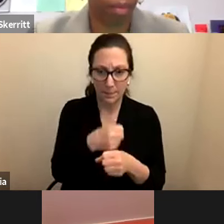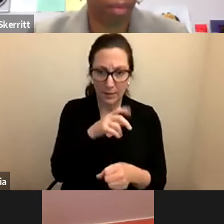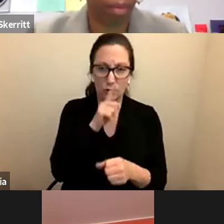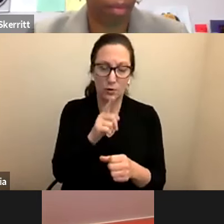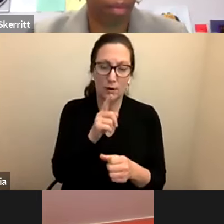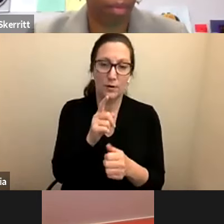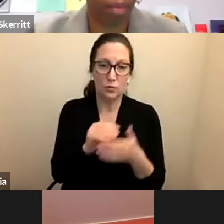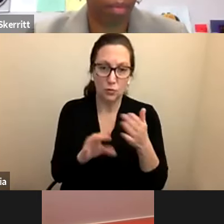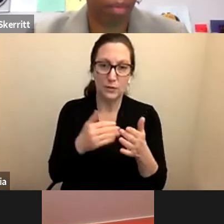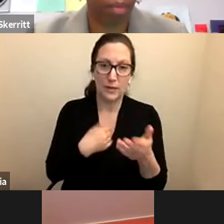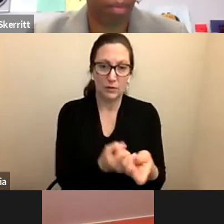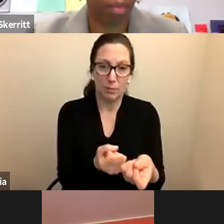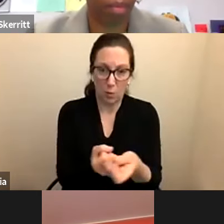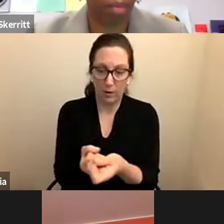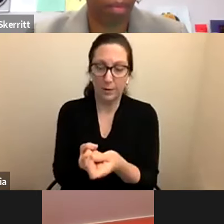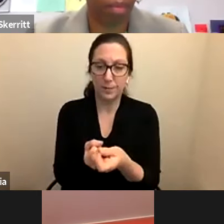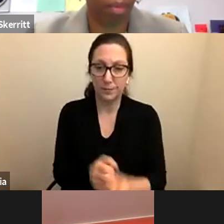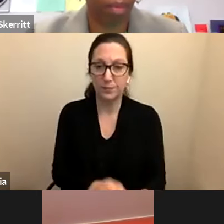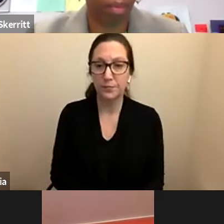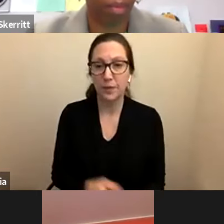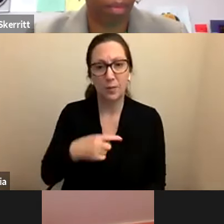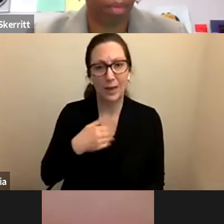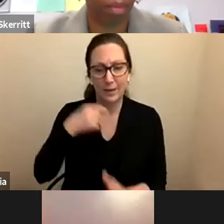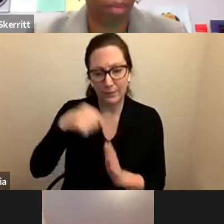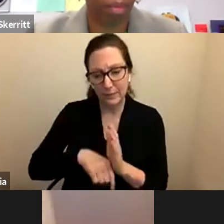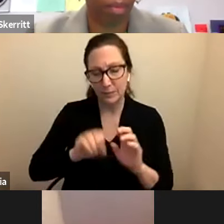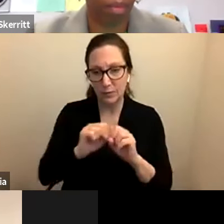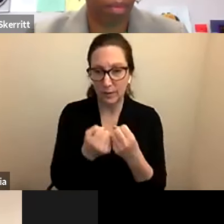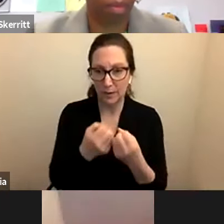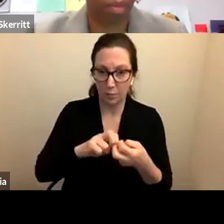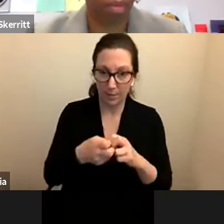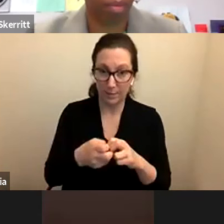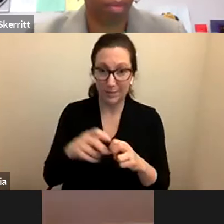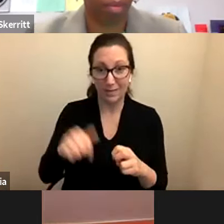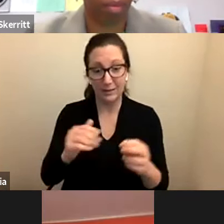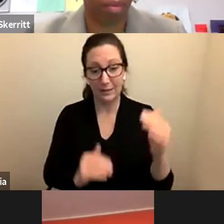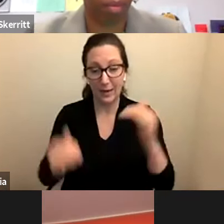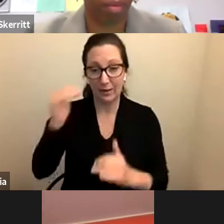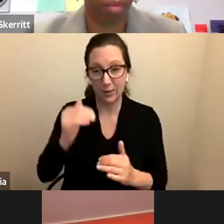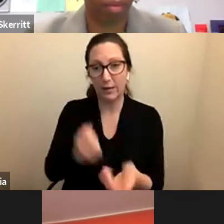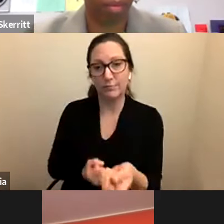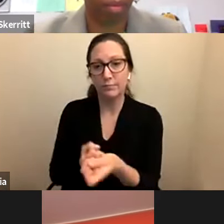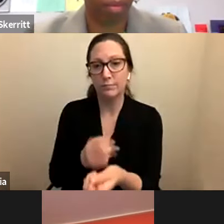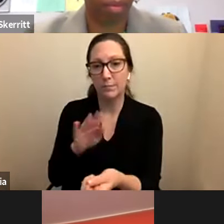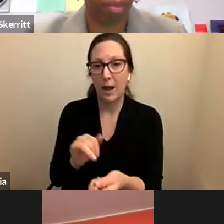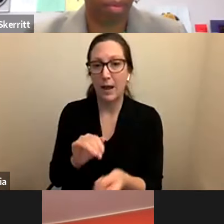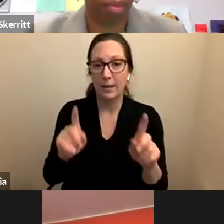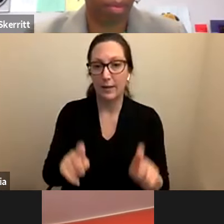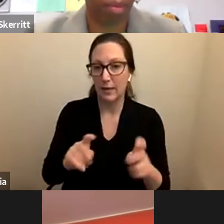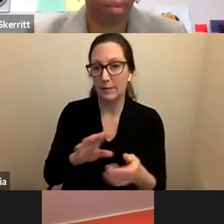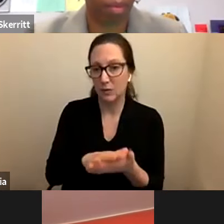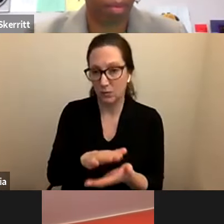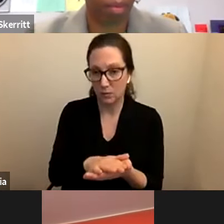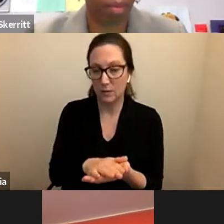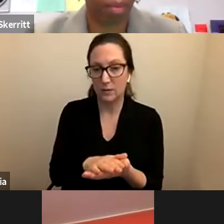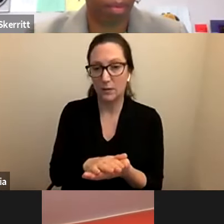their whole selves. We have deep societal problems, and this inequity is reinforced by the exam schools. It